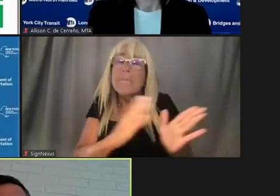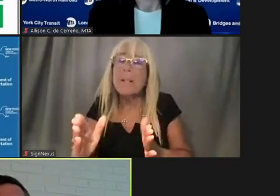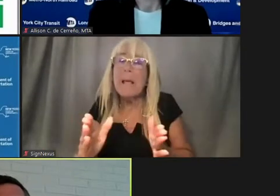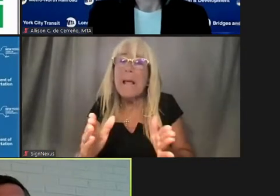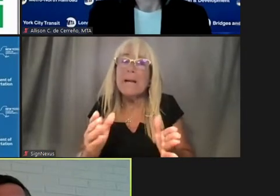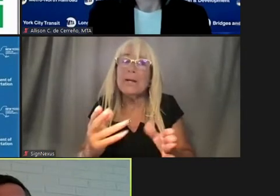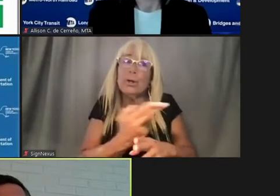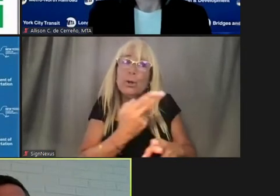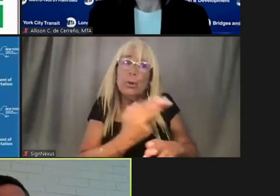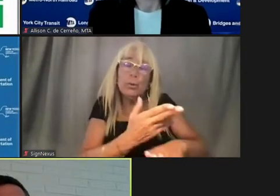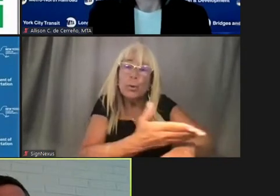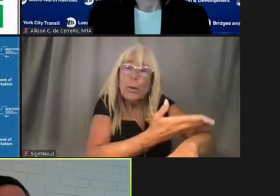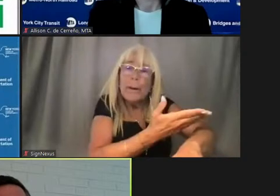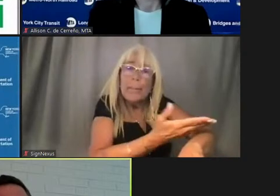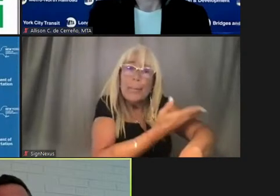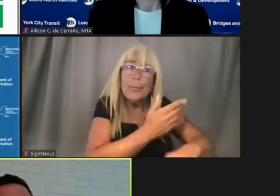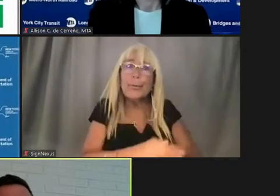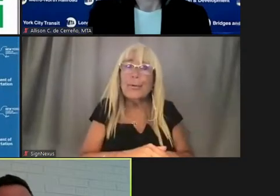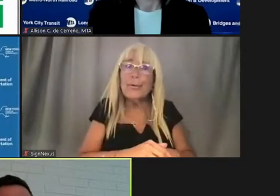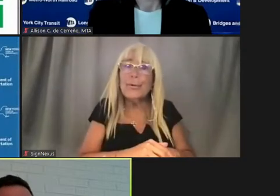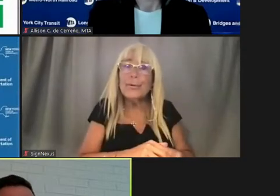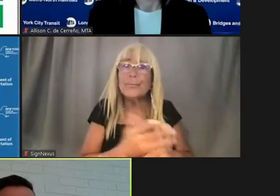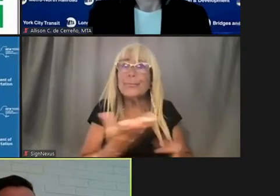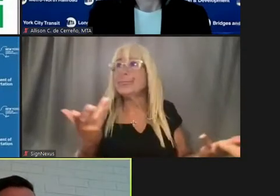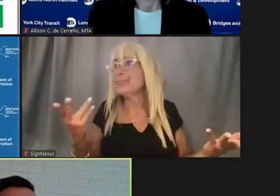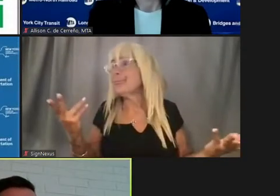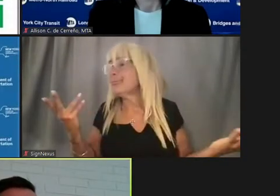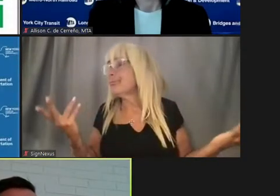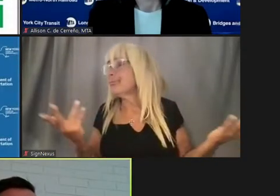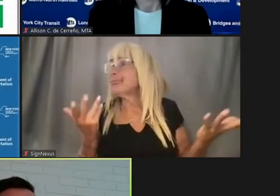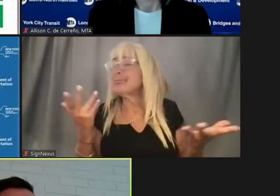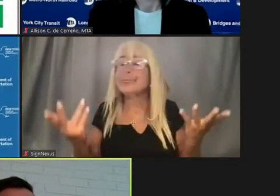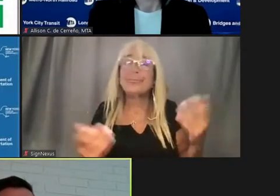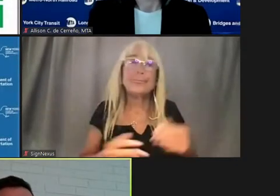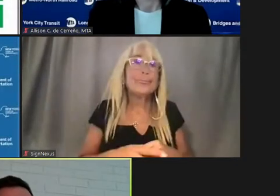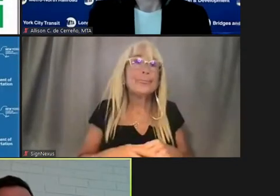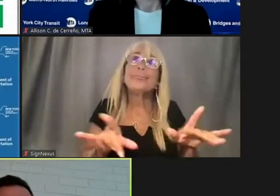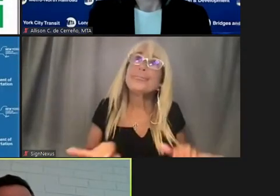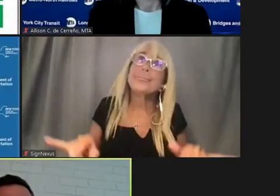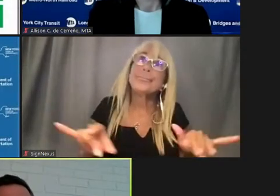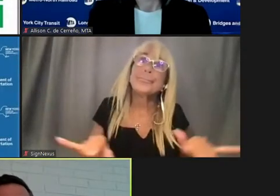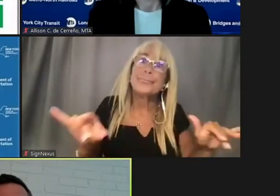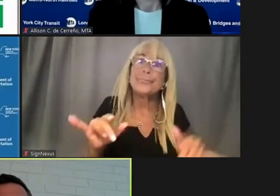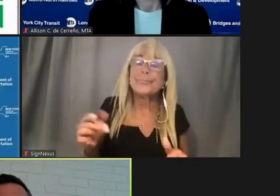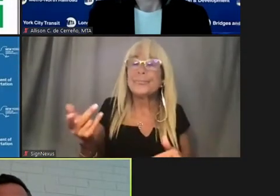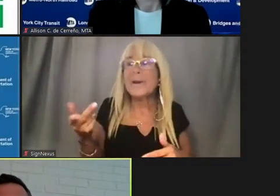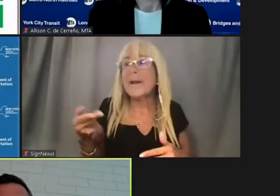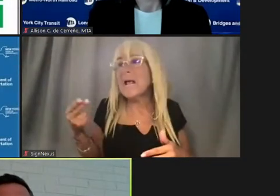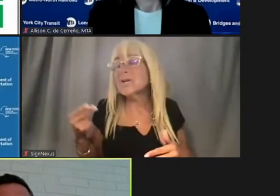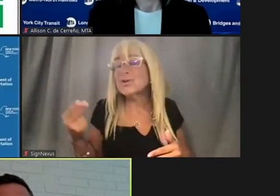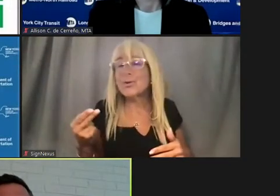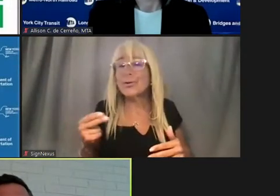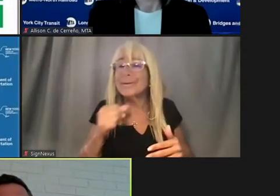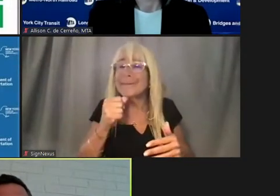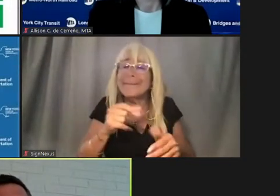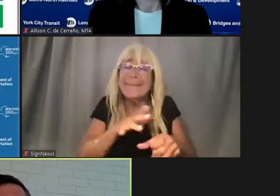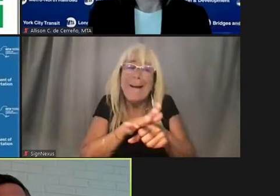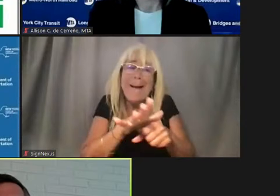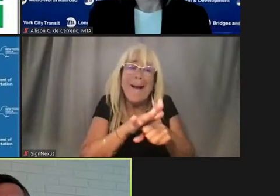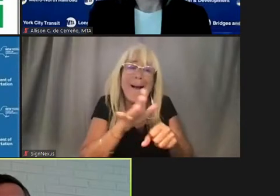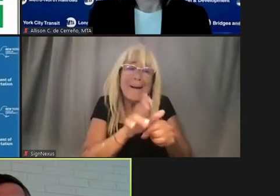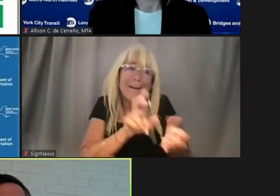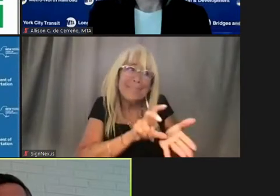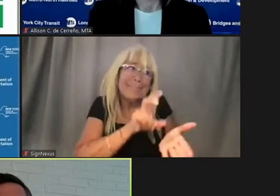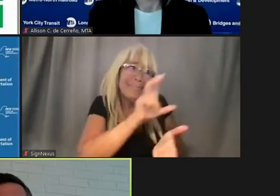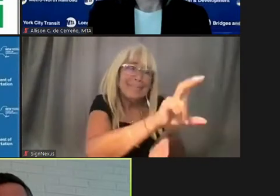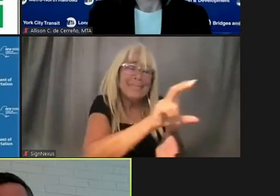used to improve the historical um I think lack of investment for West of Hudson commuters but